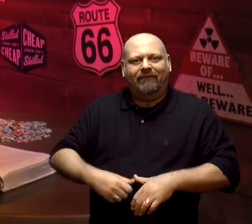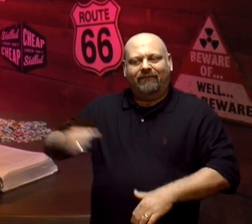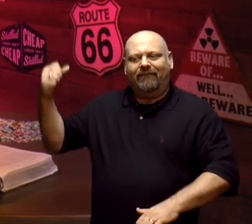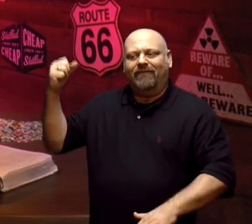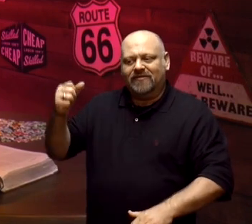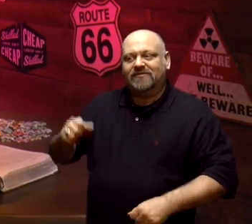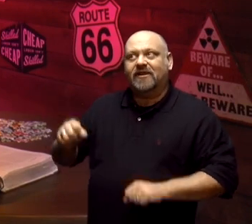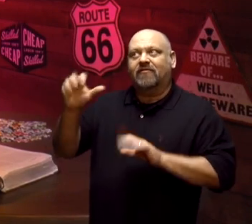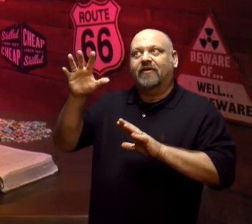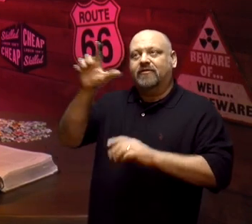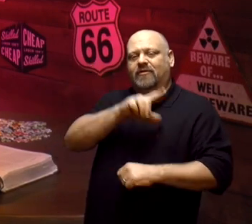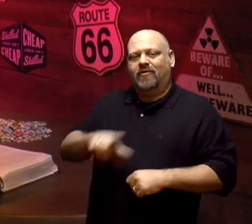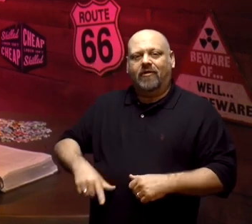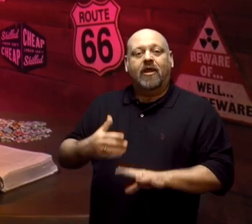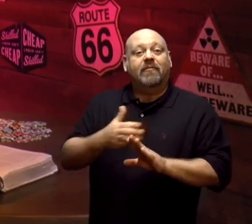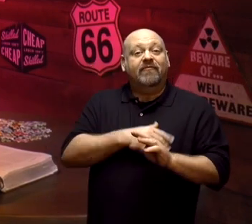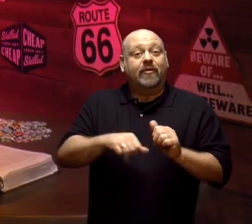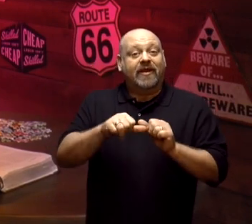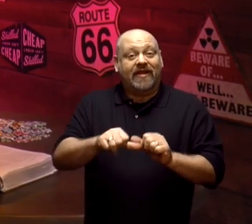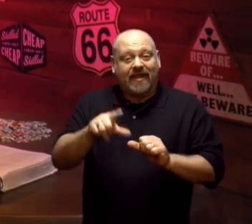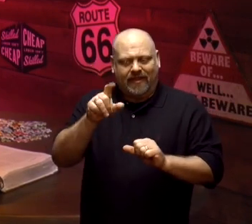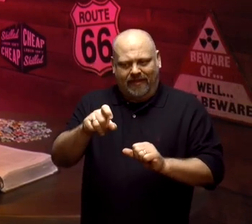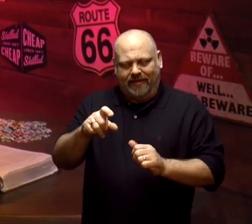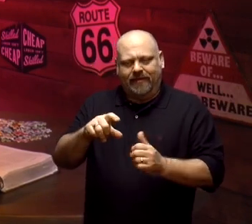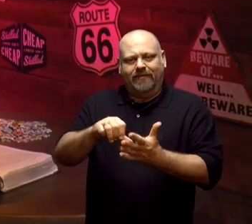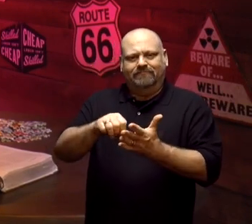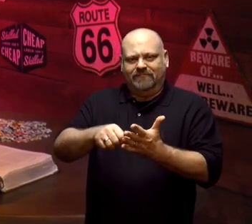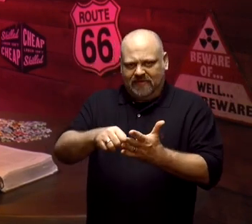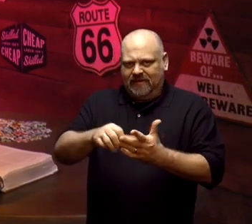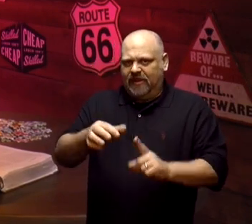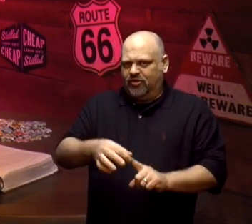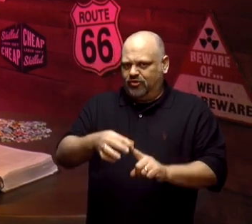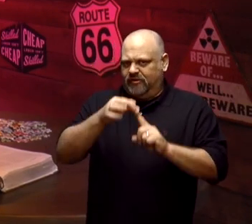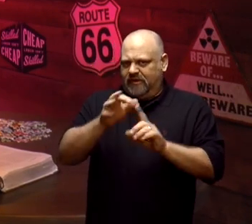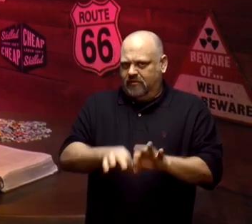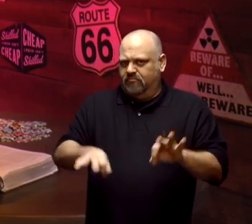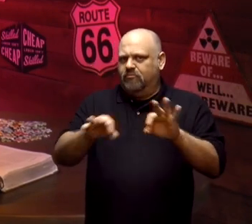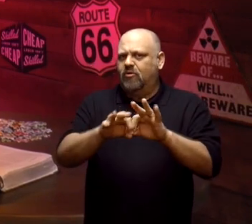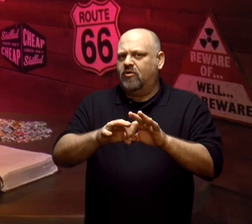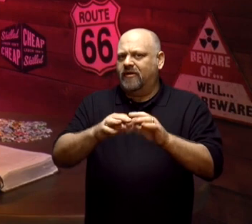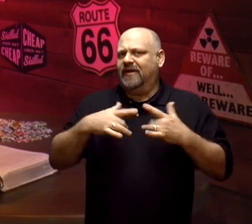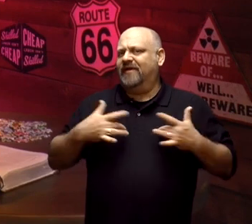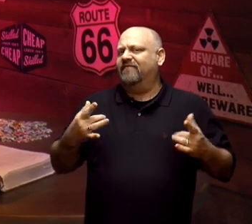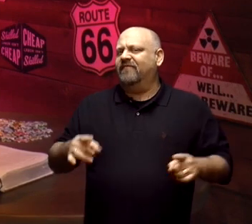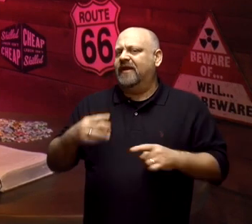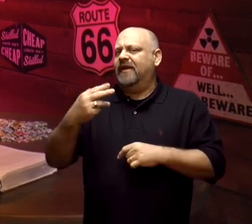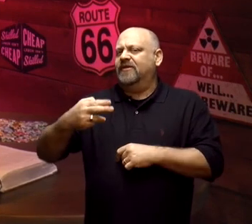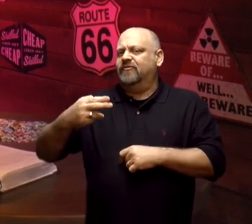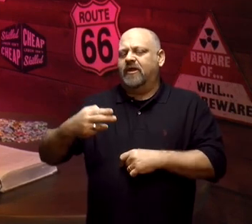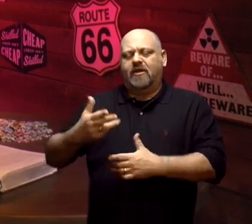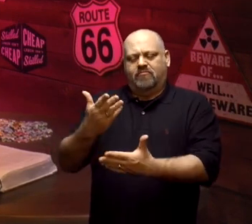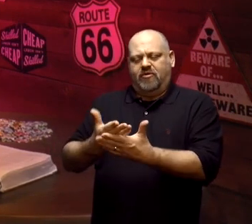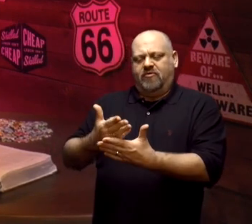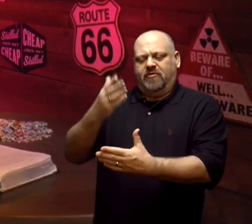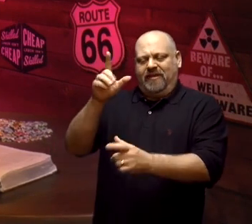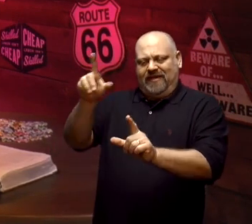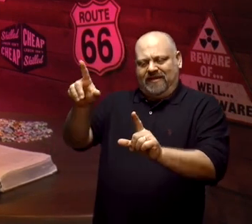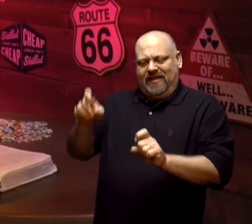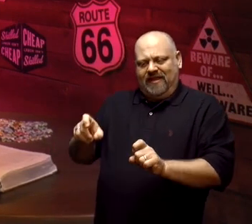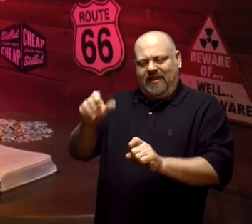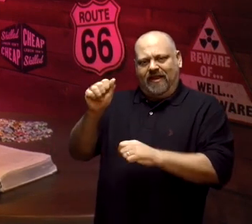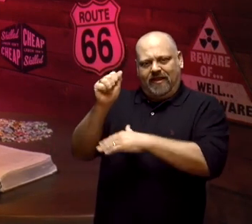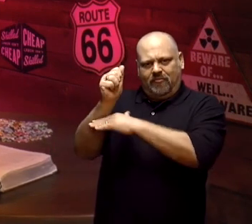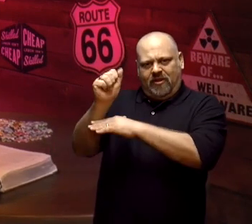out that this is a unique an important event in history that proved to be a test of Abraham's